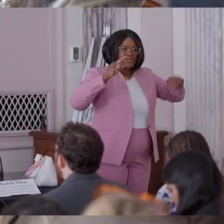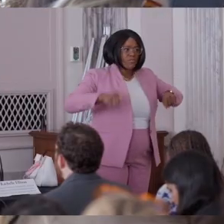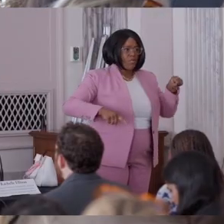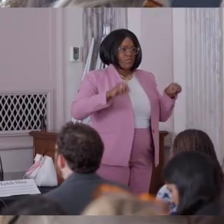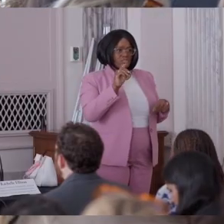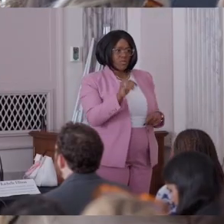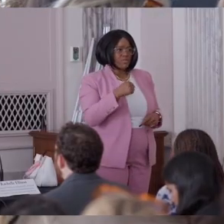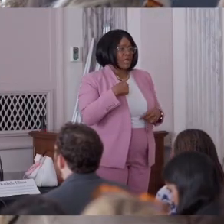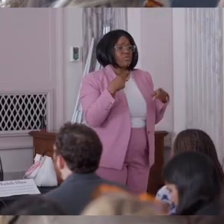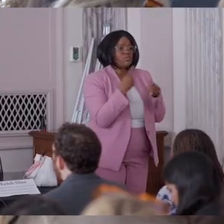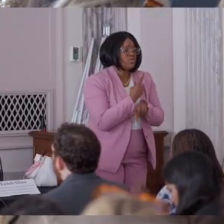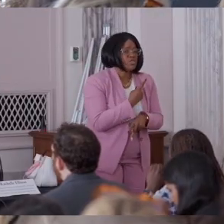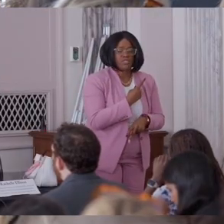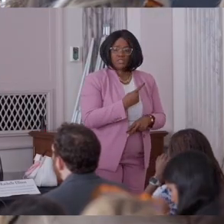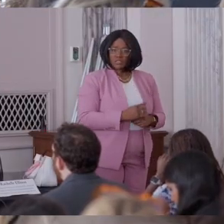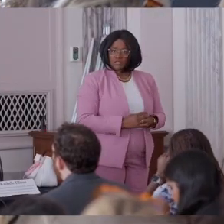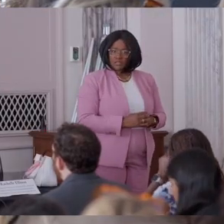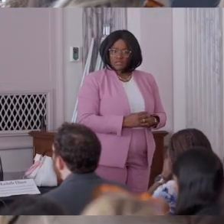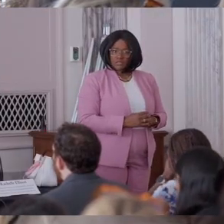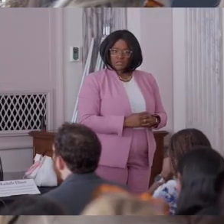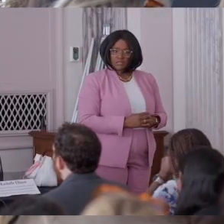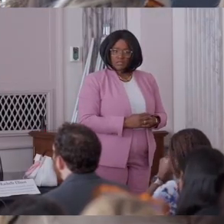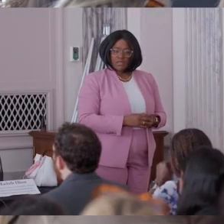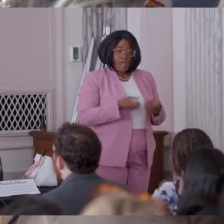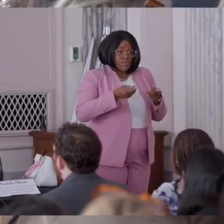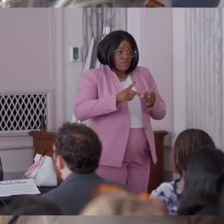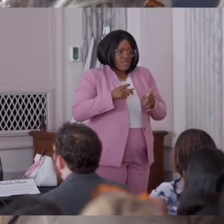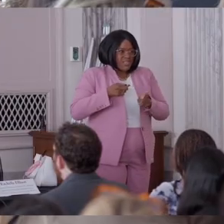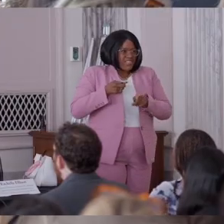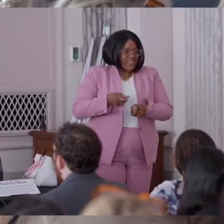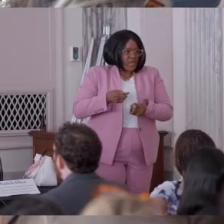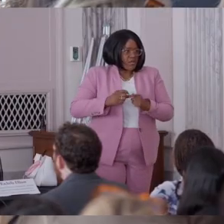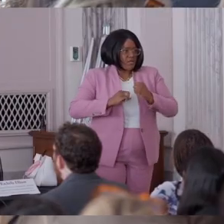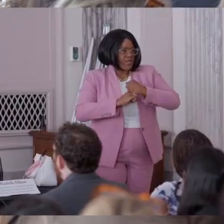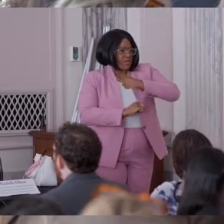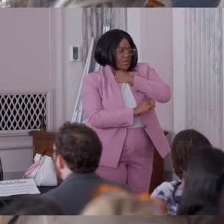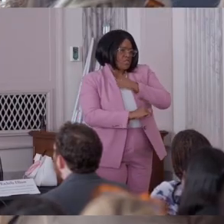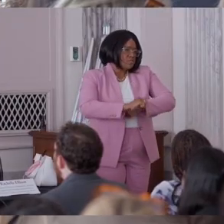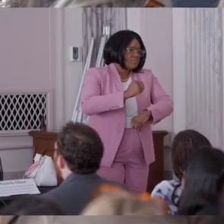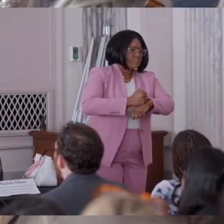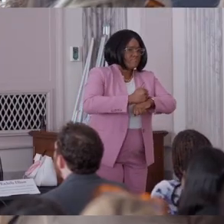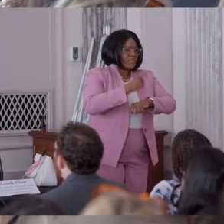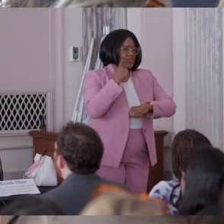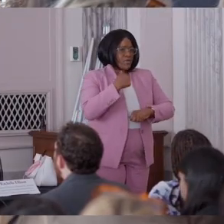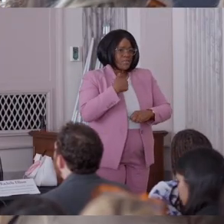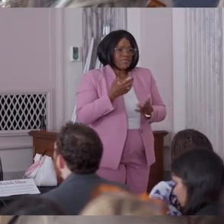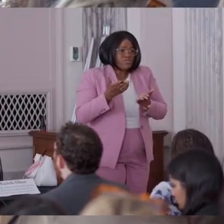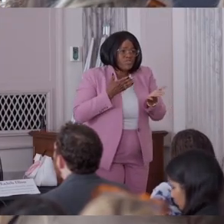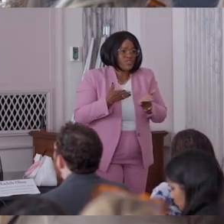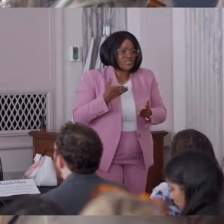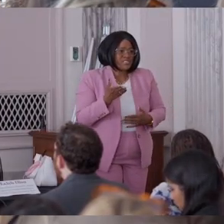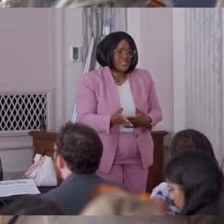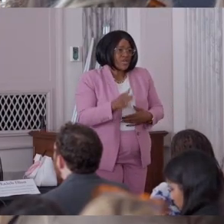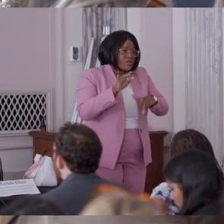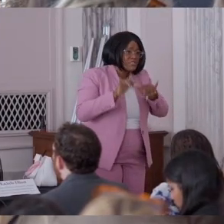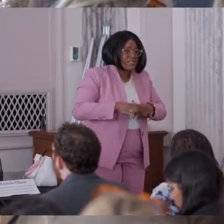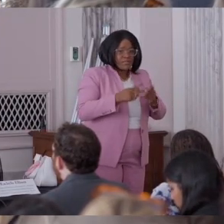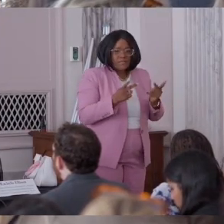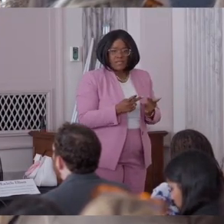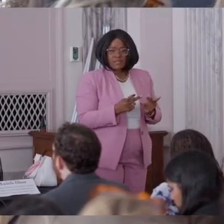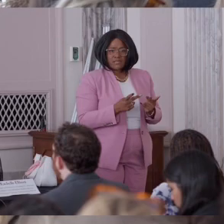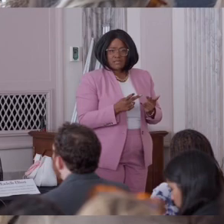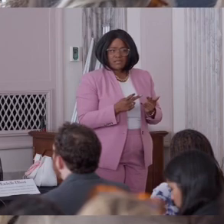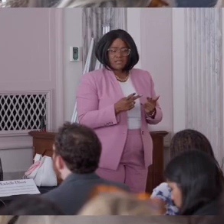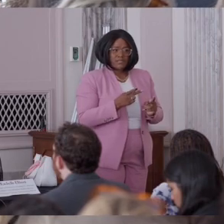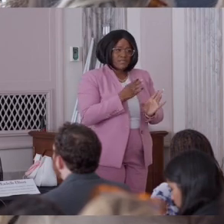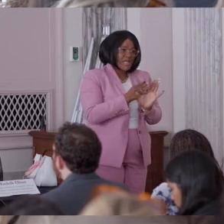worst of the worst. And through the opportunity to have the foundation under my feet and the services in the same place,